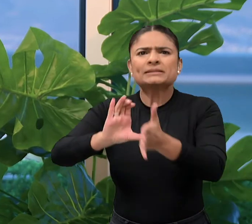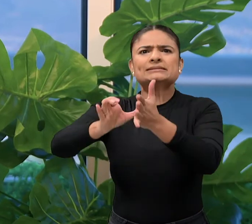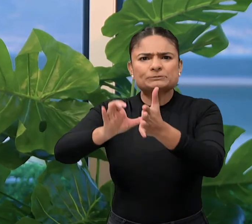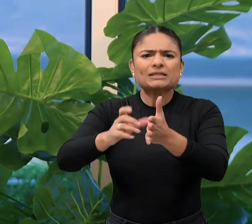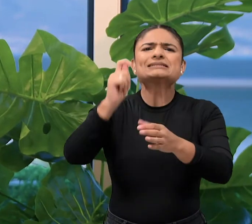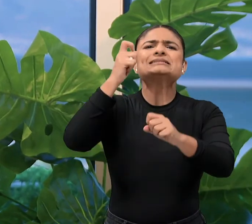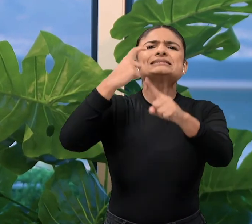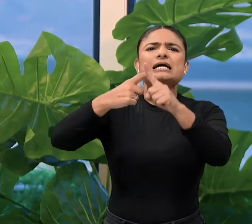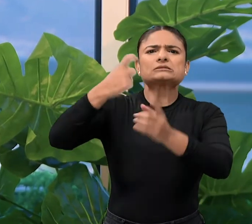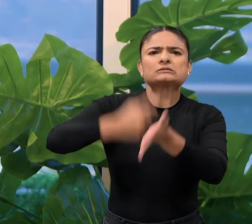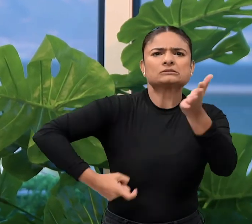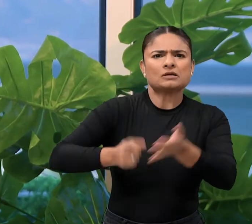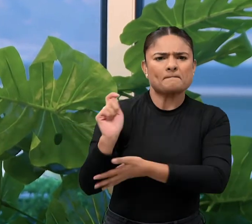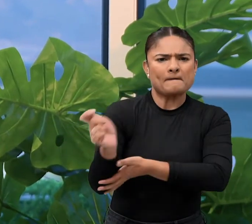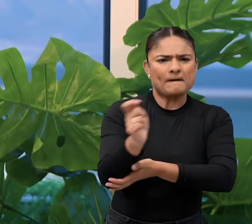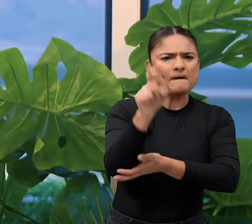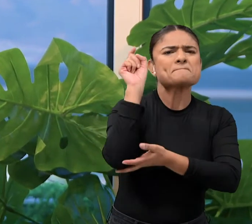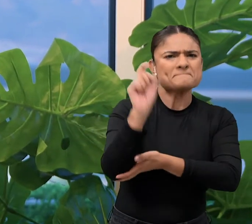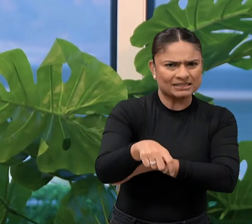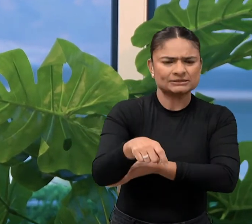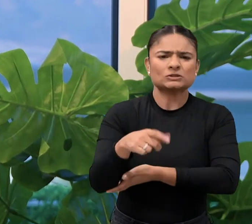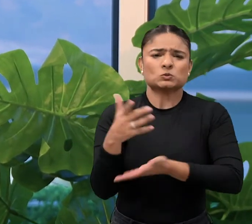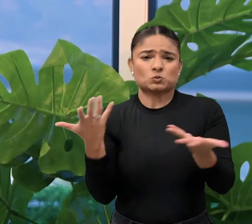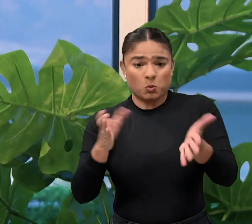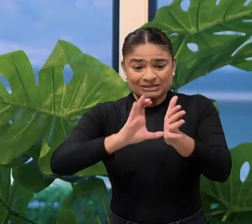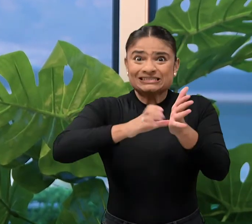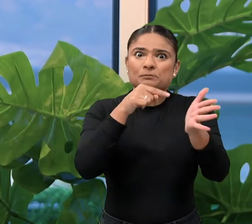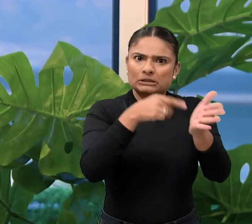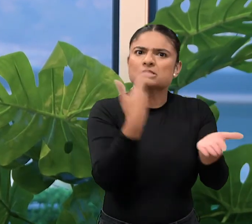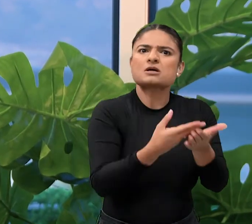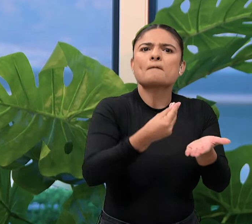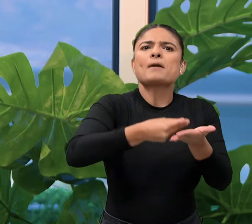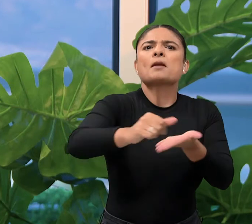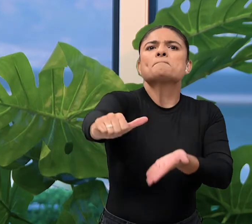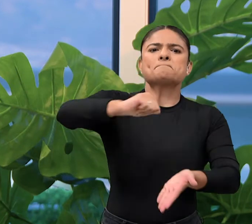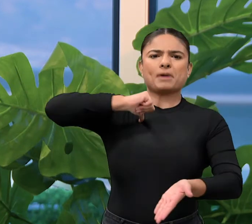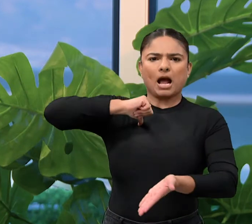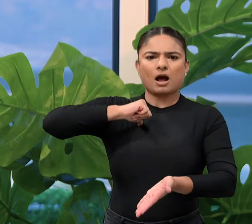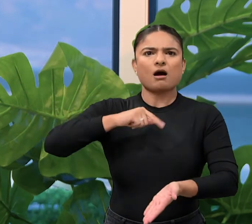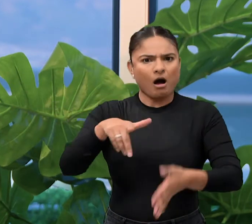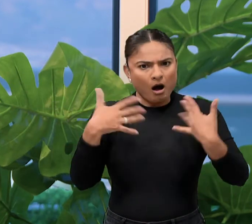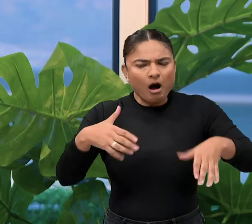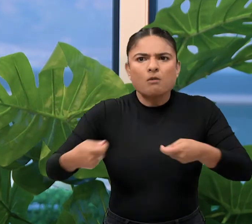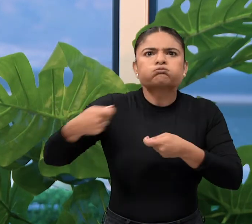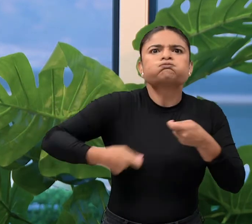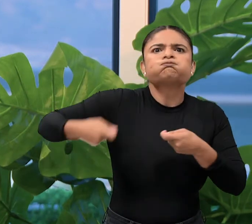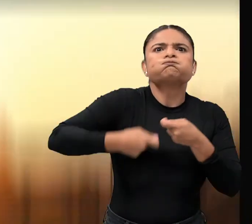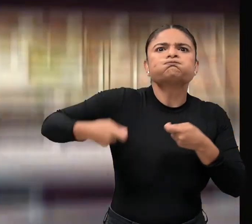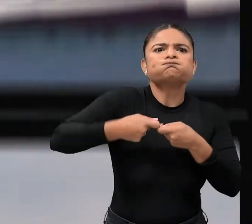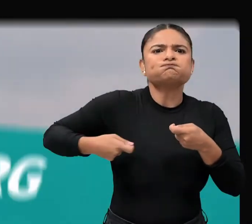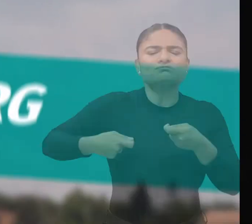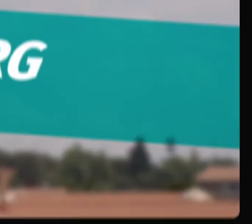little taxpayers know about disability claims. Hence, taxpayers have not utilized this benefit in full, which can be